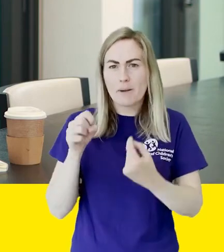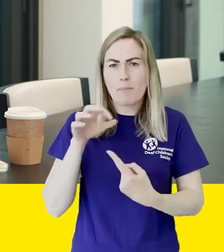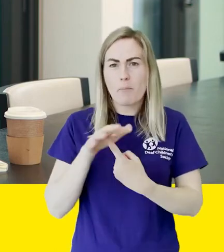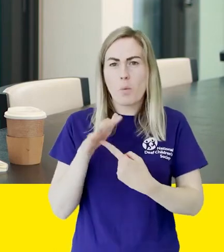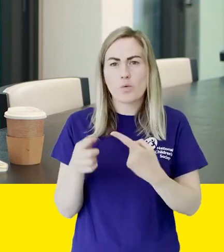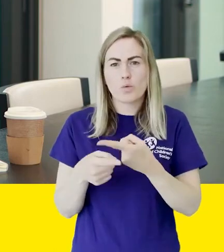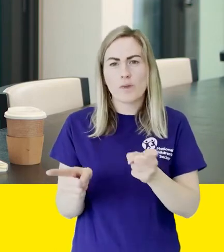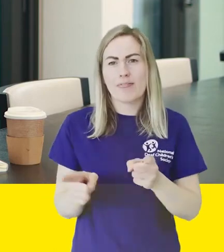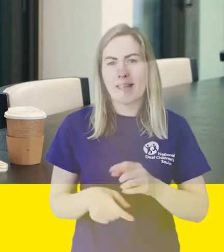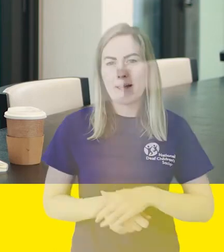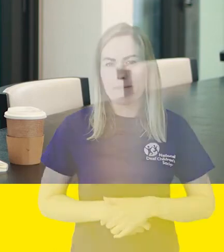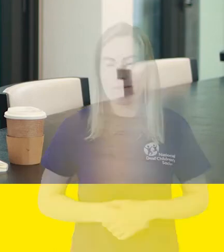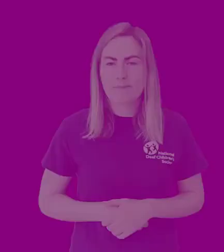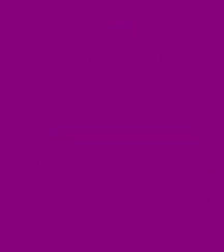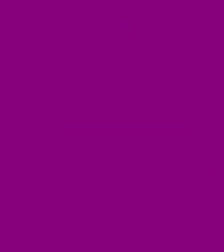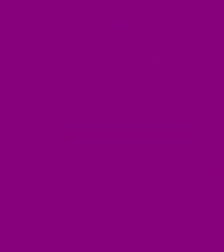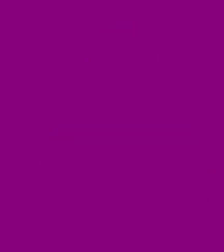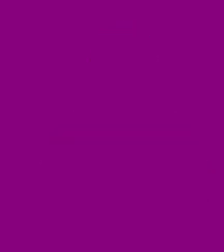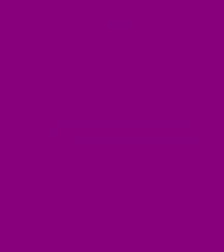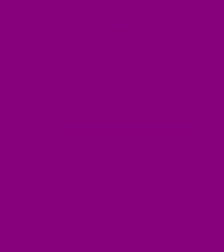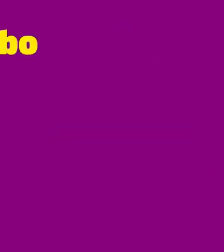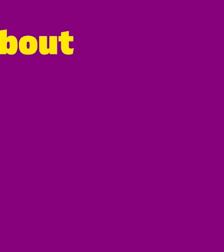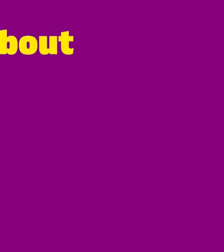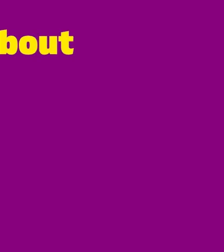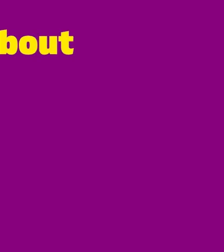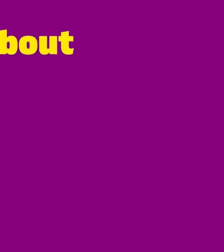the initiatives that matter to them.